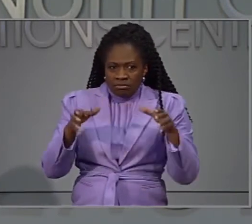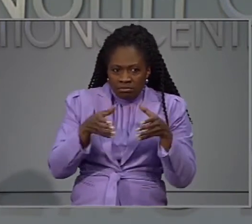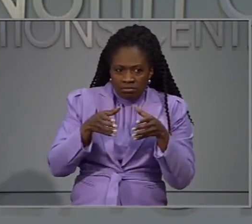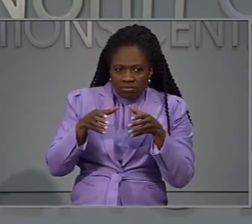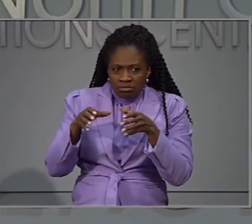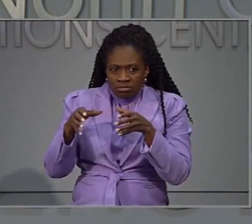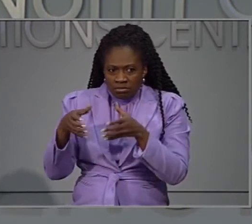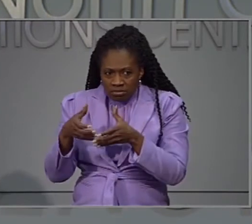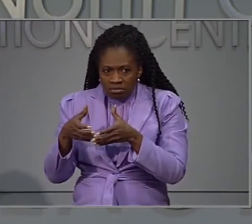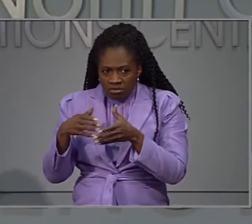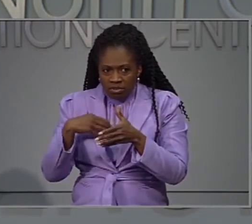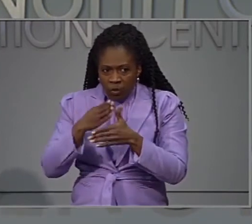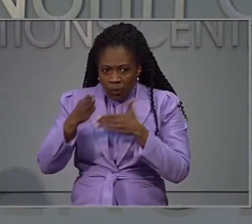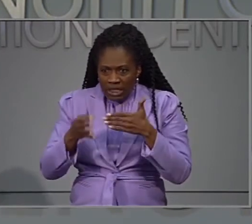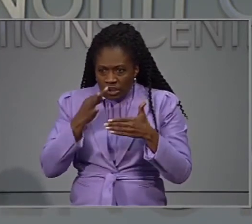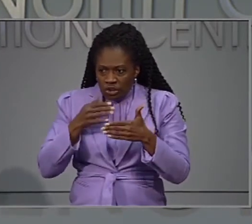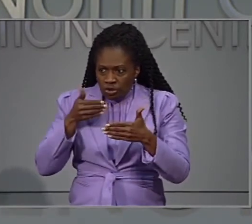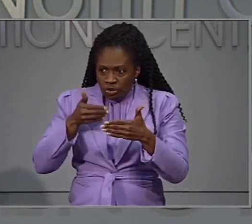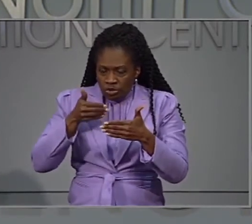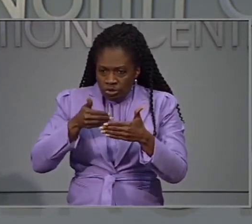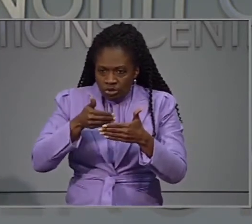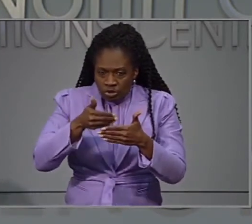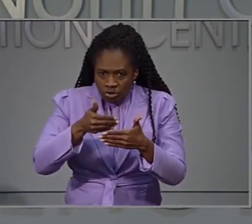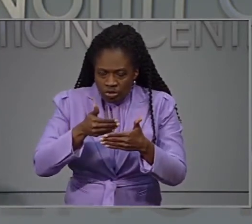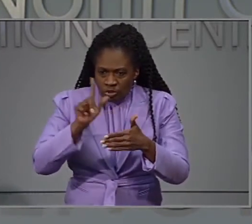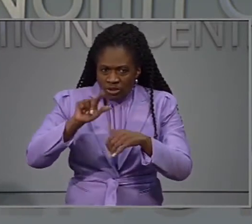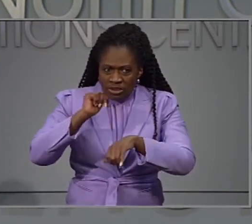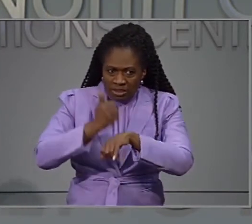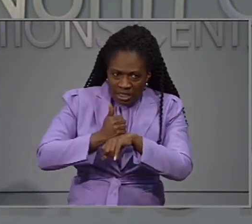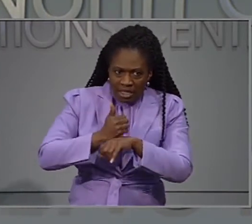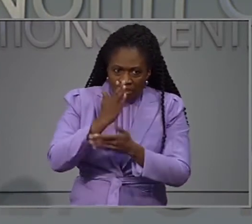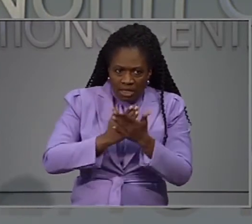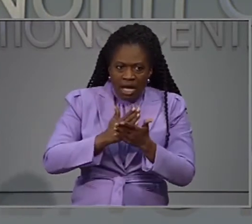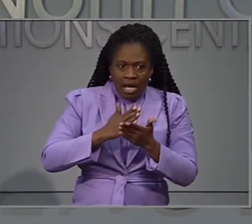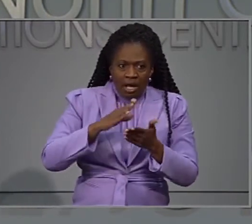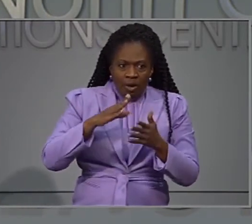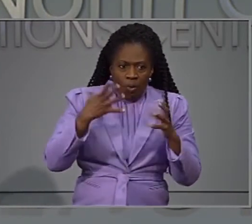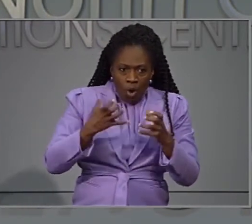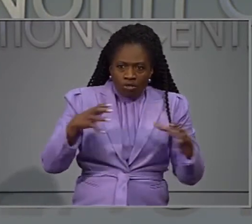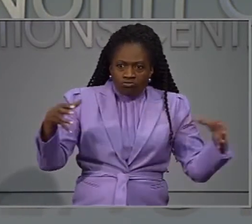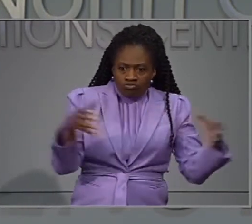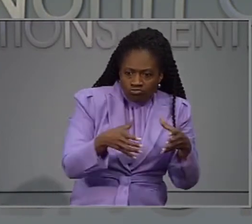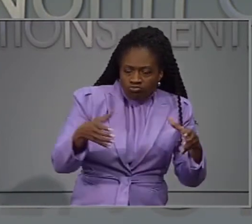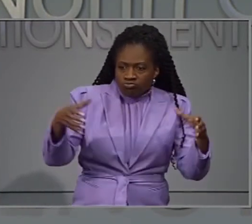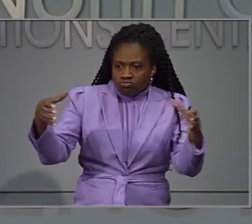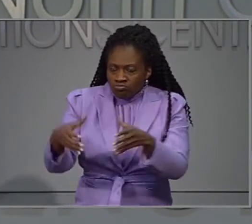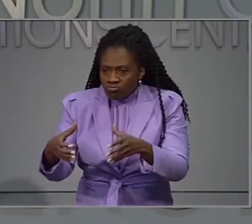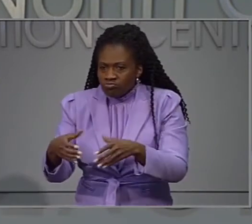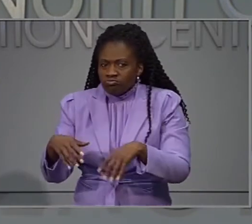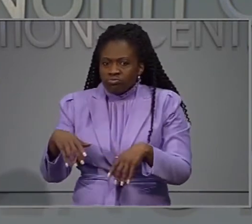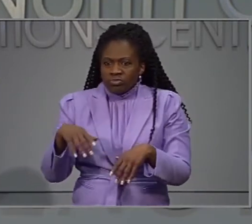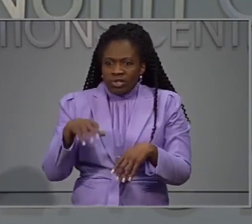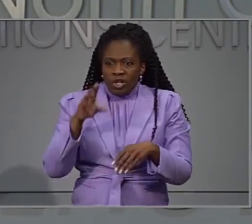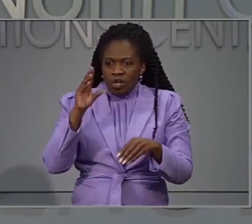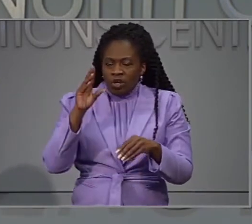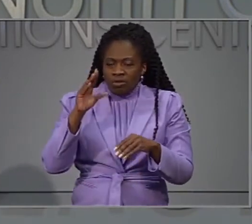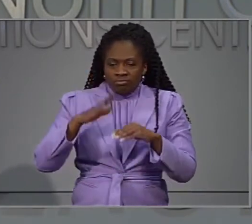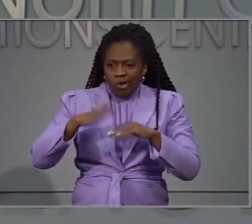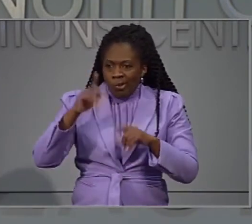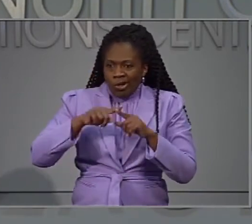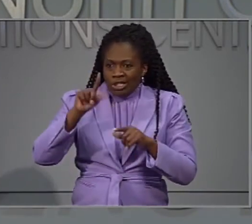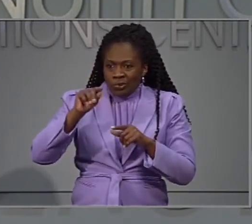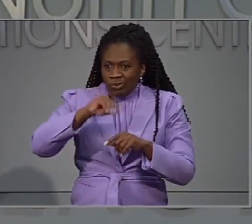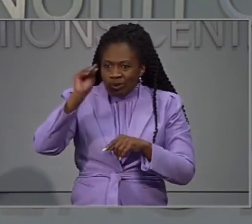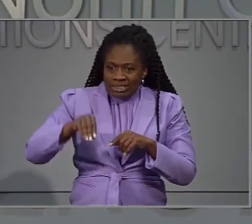meeting based on the criteria you've set up for essential businesses, no more than 20% inside of one particular